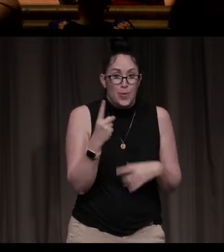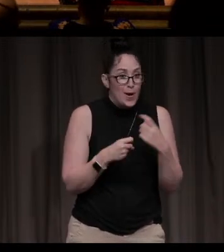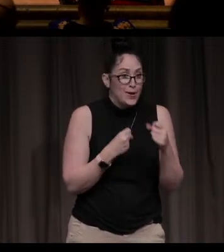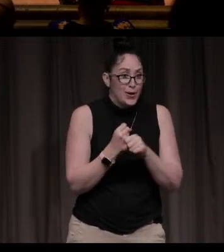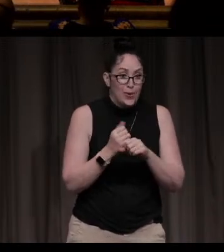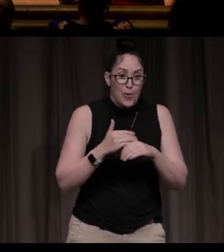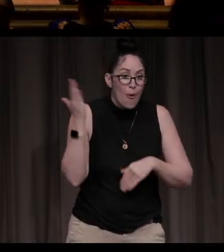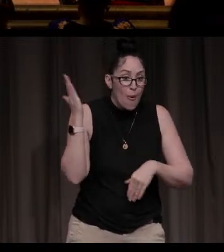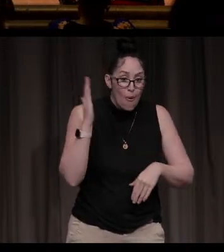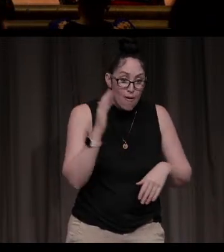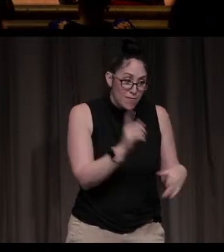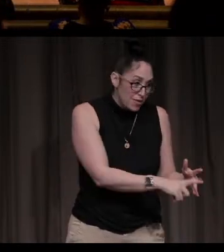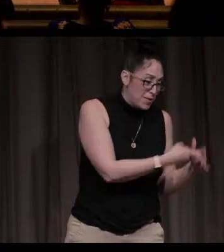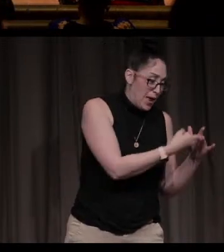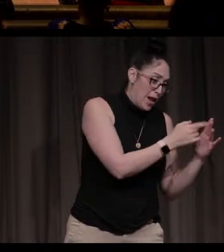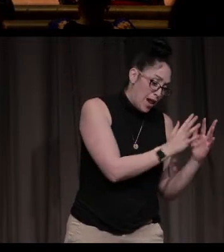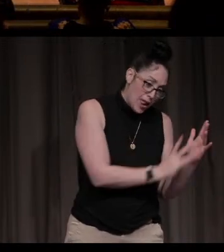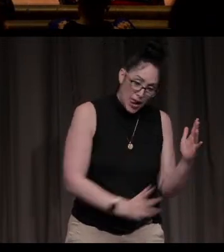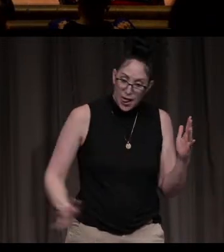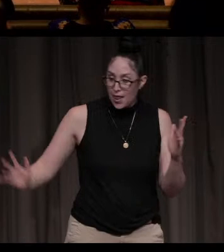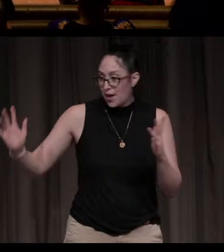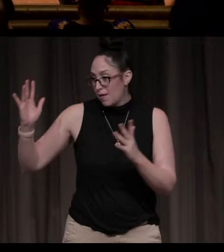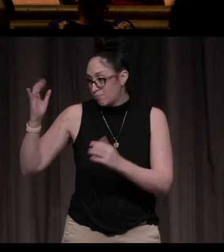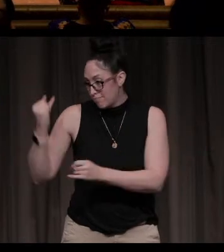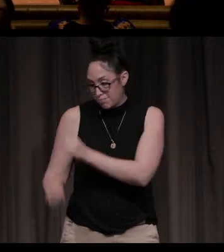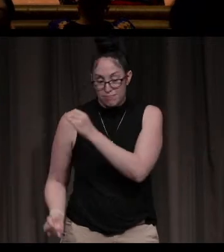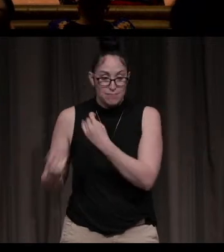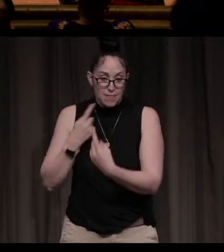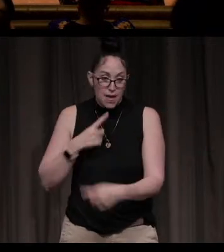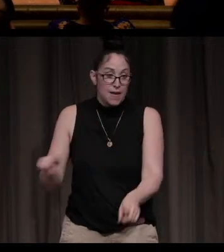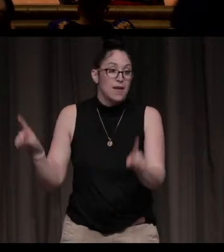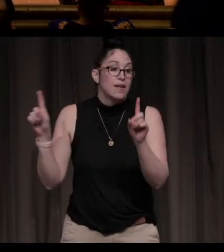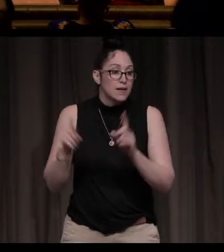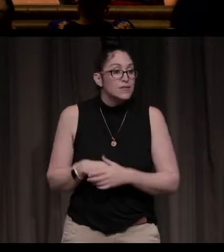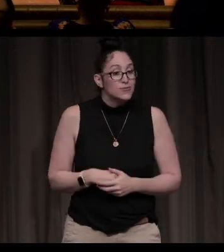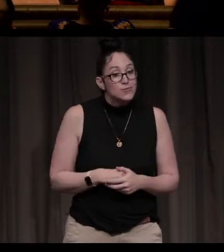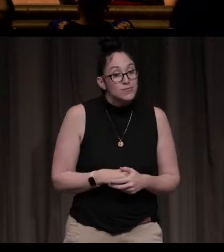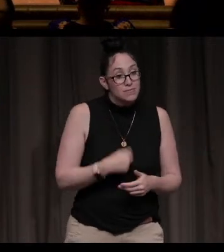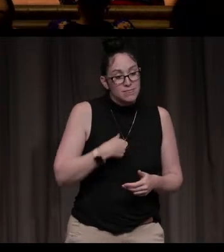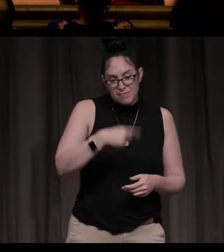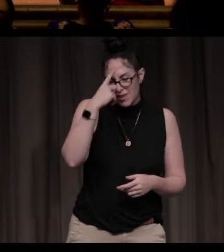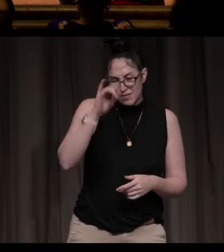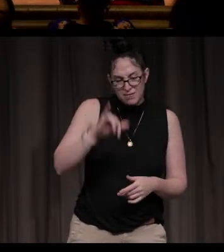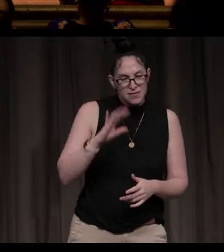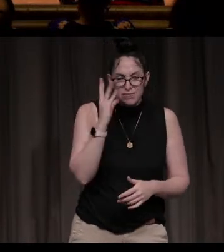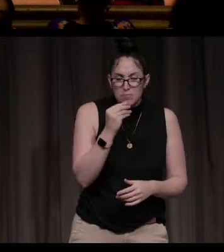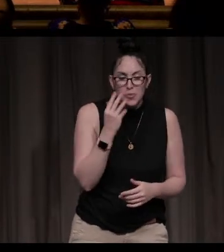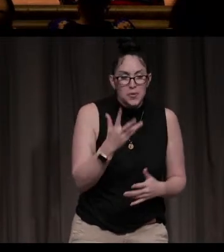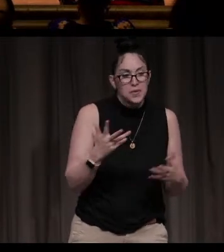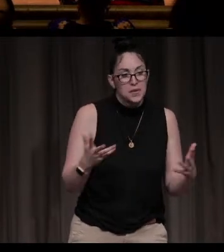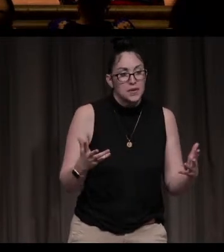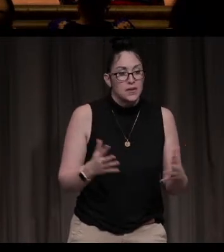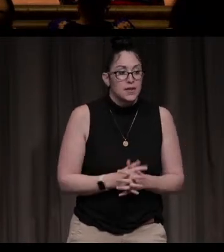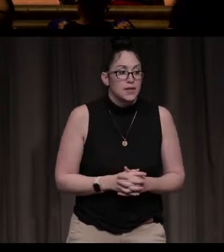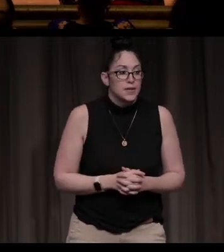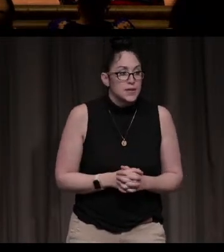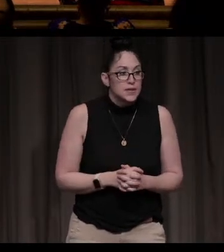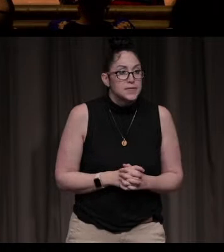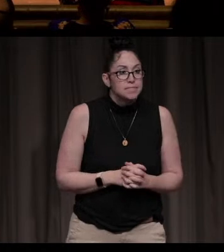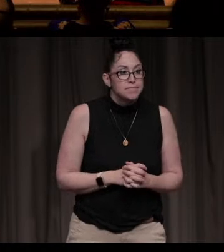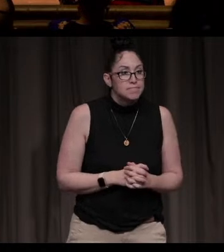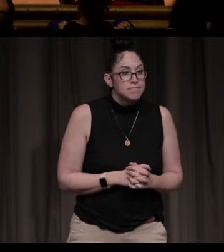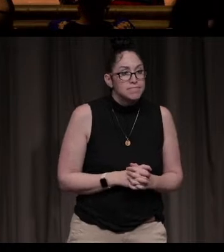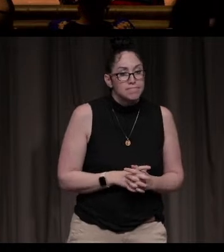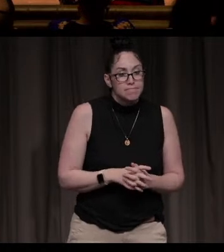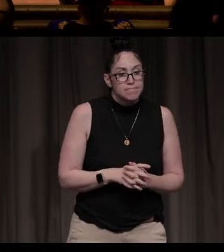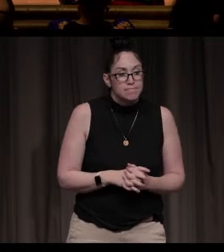beginning until it was realized. And I think that's a beautiful, at least for me, that's the beautifulness of